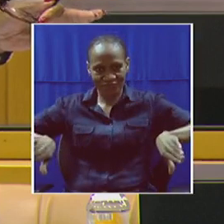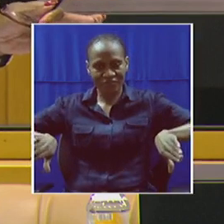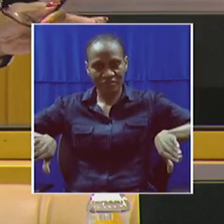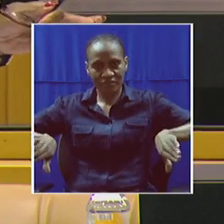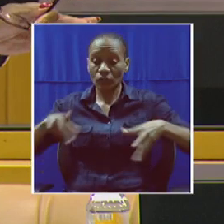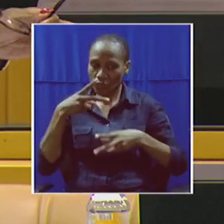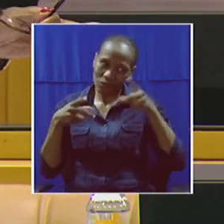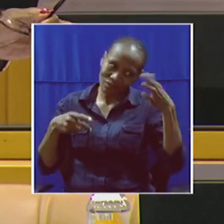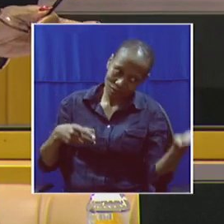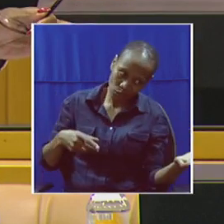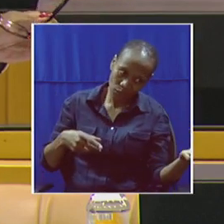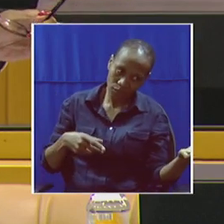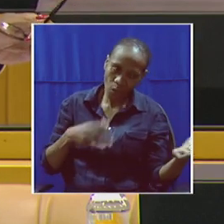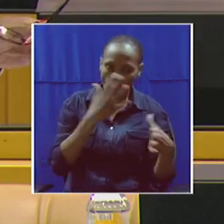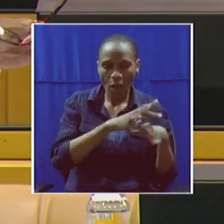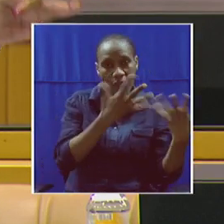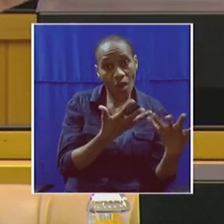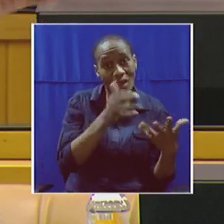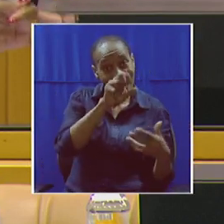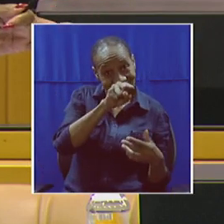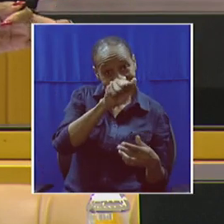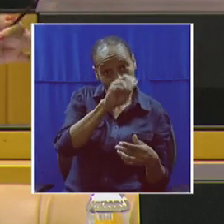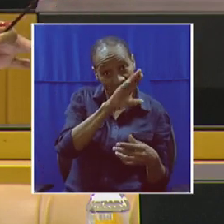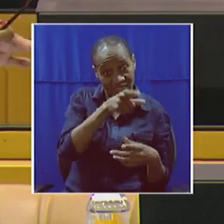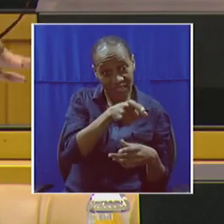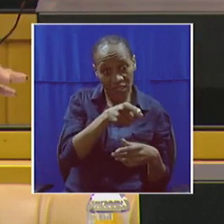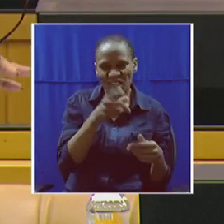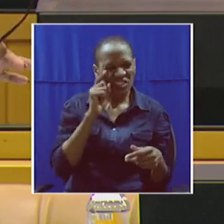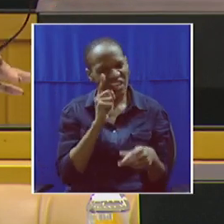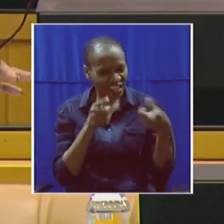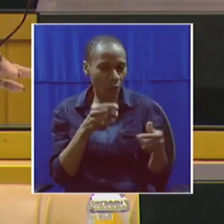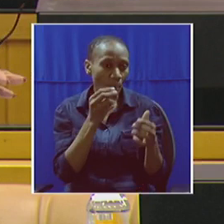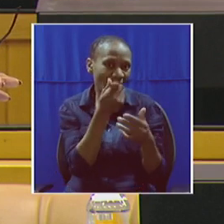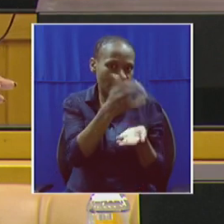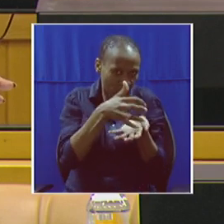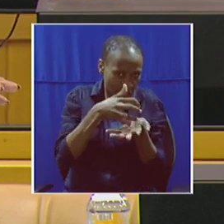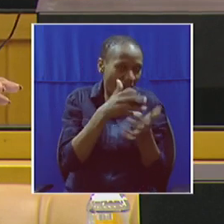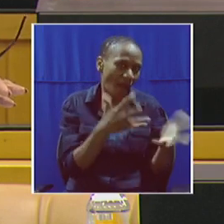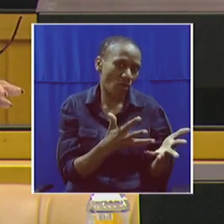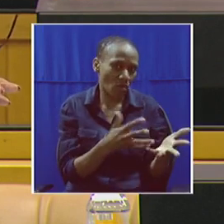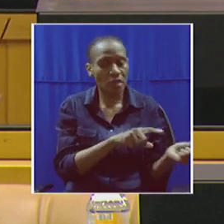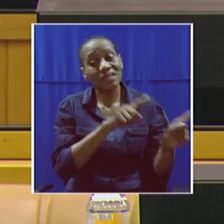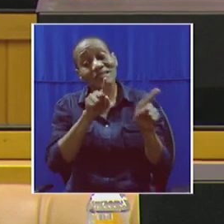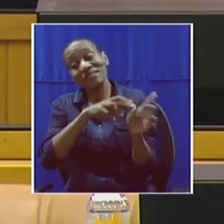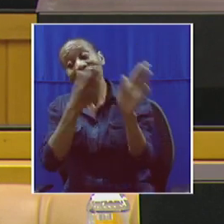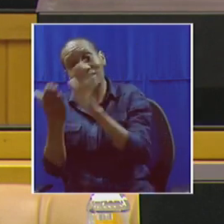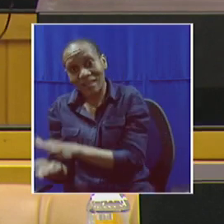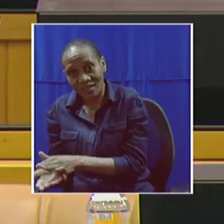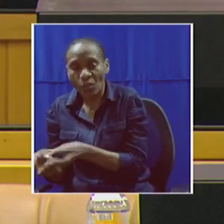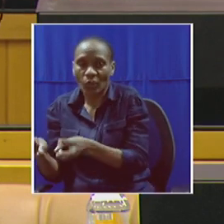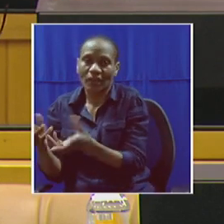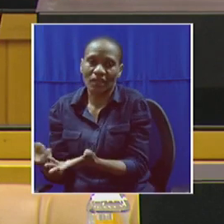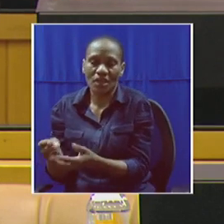commercial aspect of the sabc is making money the same applies to noncore assets